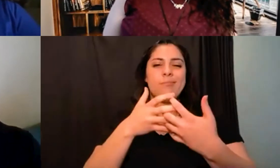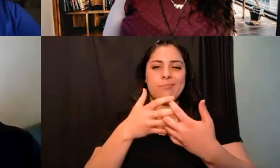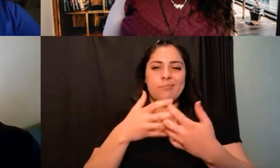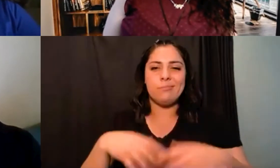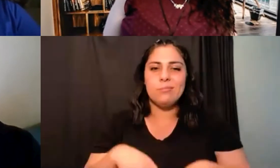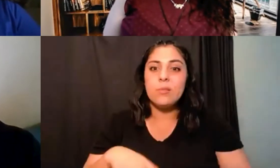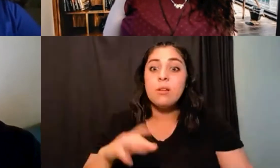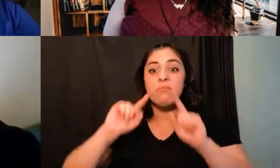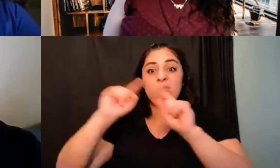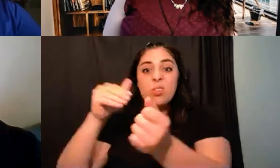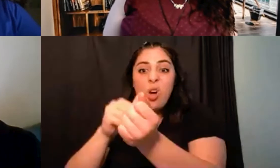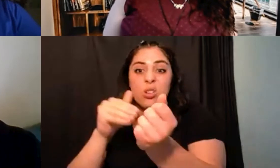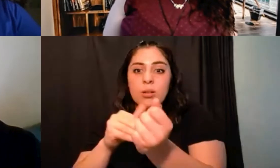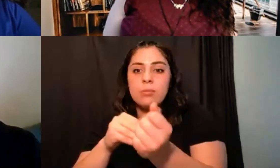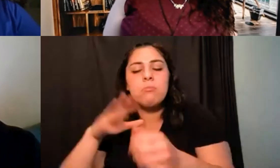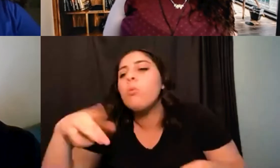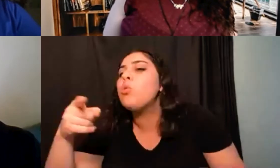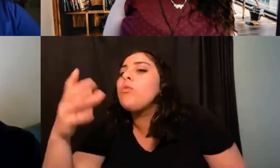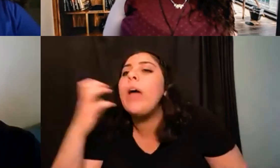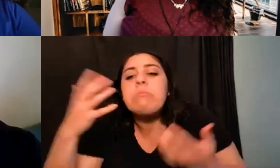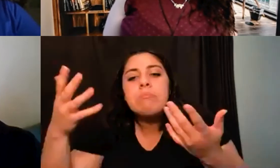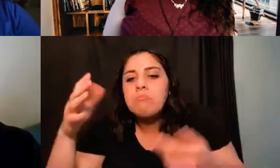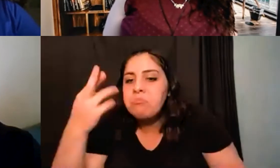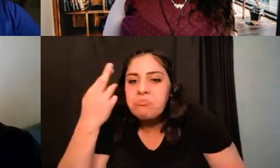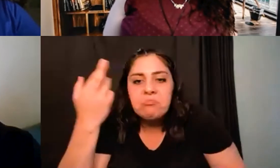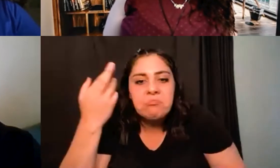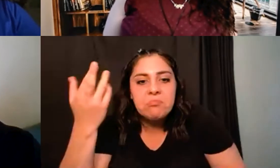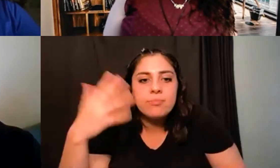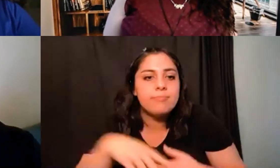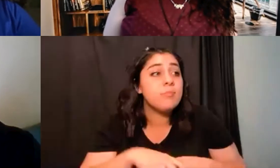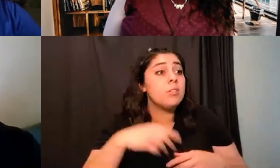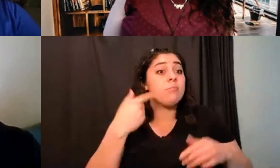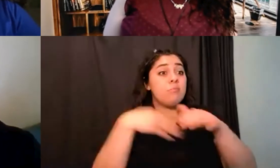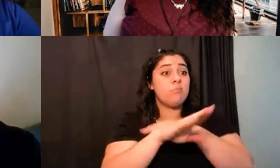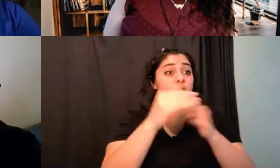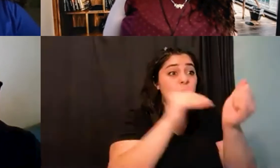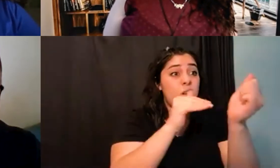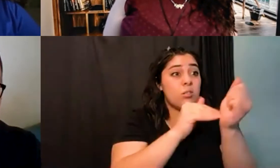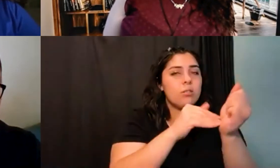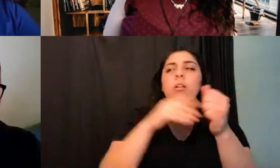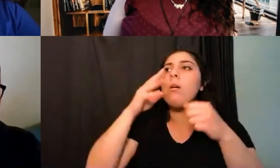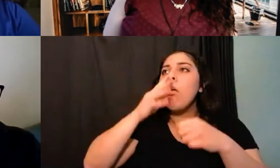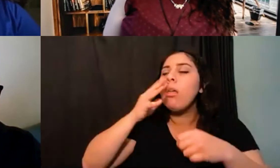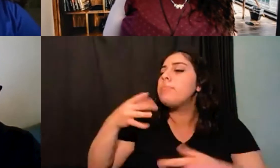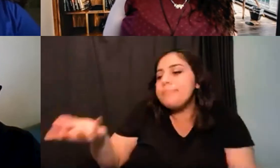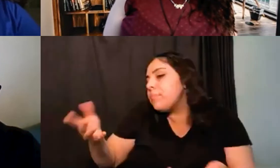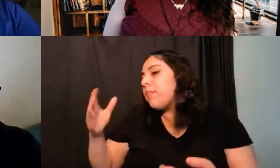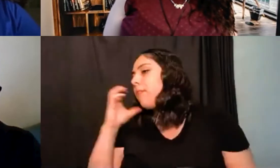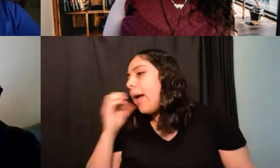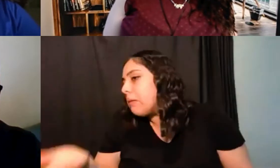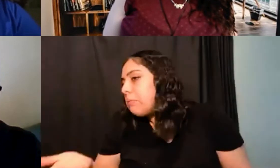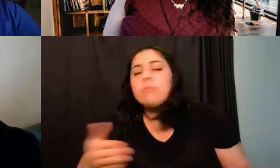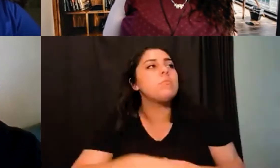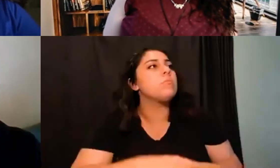sprain, it's because I'm fat. When I go in for a runny nose, it's because I'm fat. When